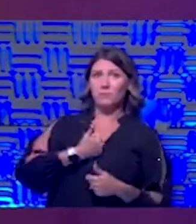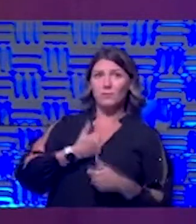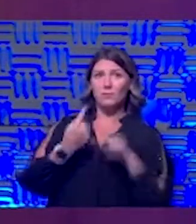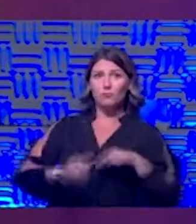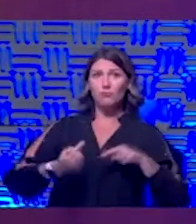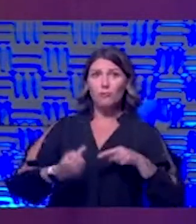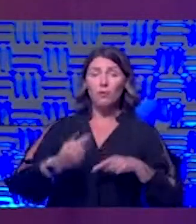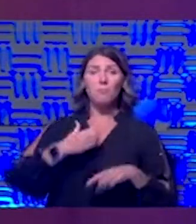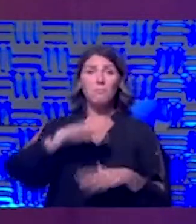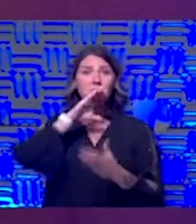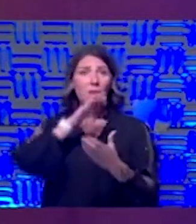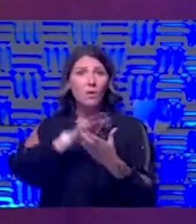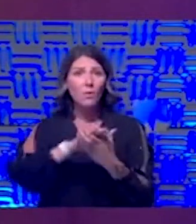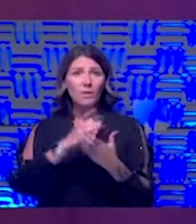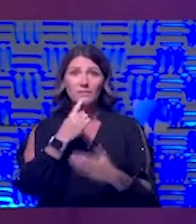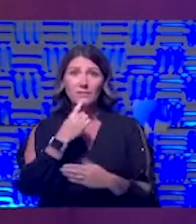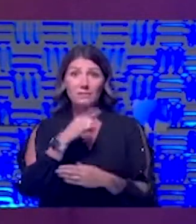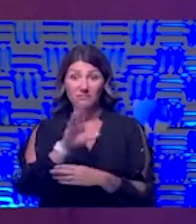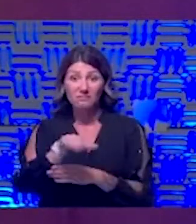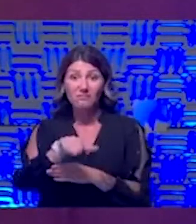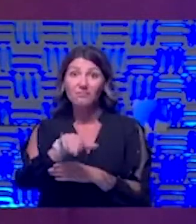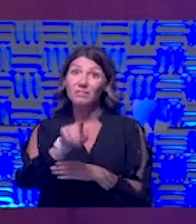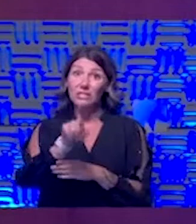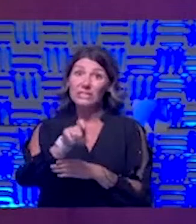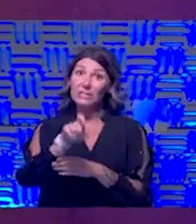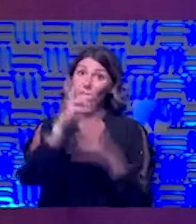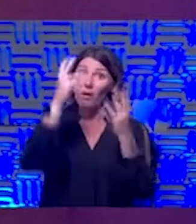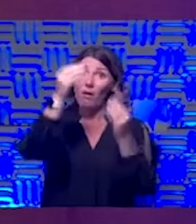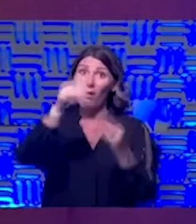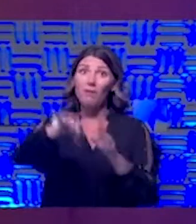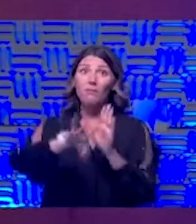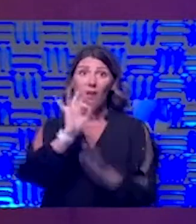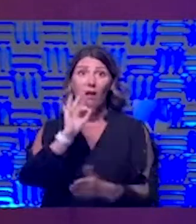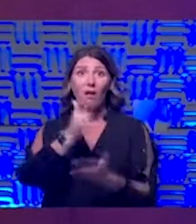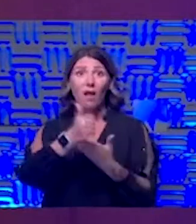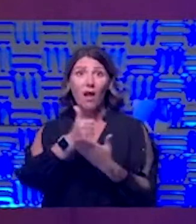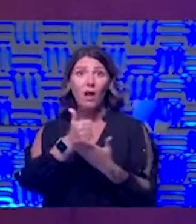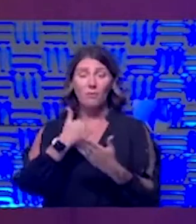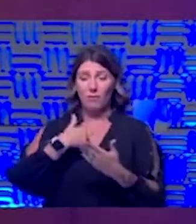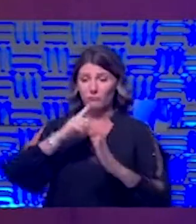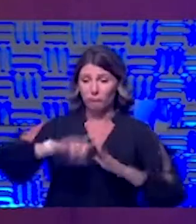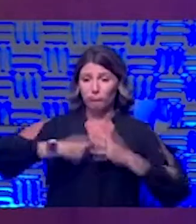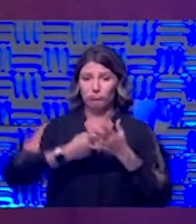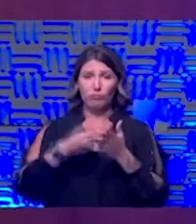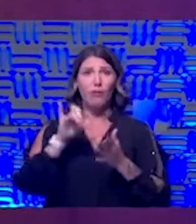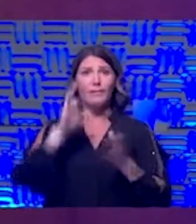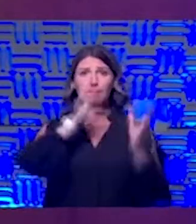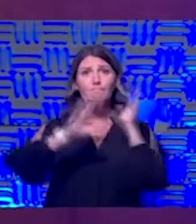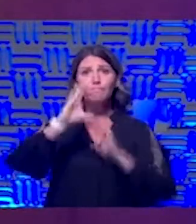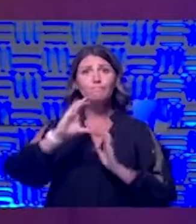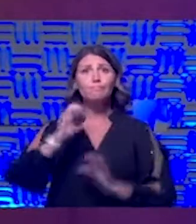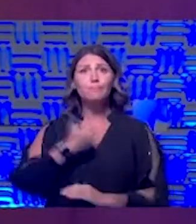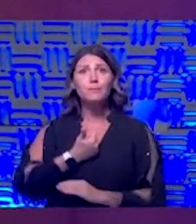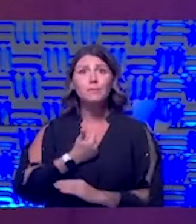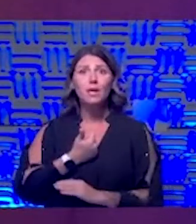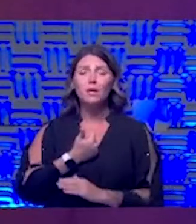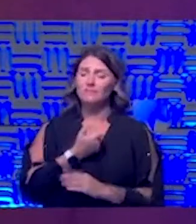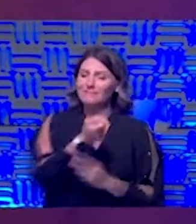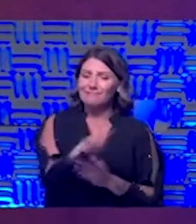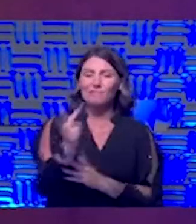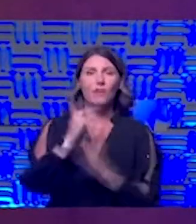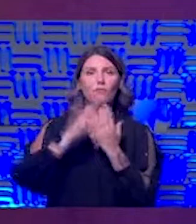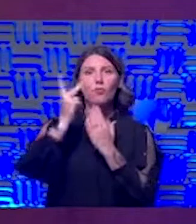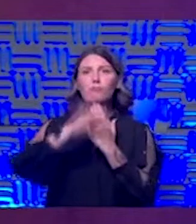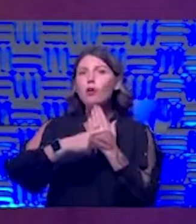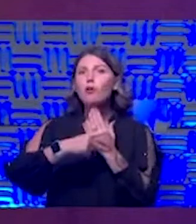that recommended, hey, you need to go find some help, find some services. And I started that journey myself, went through several different